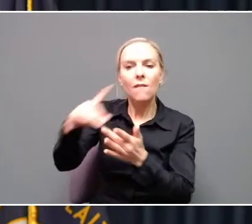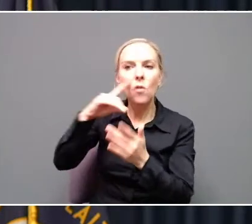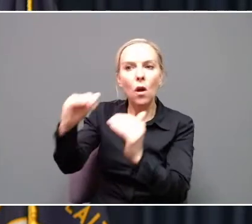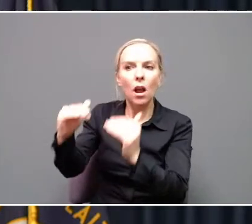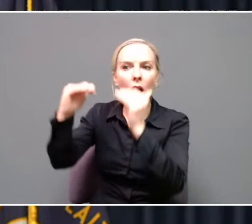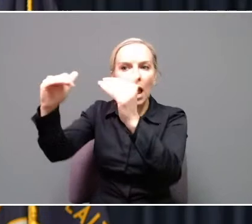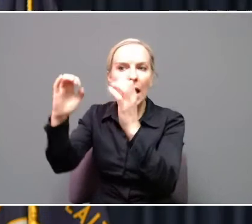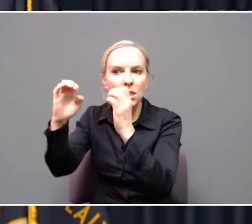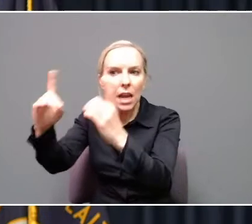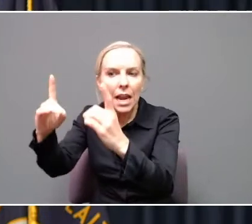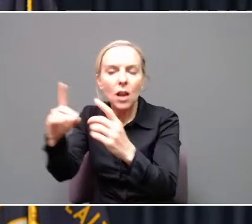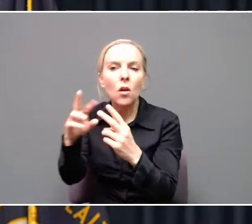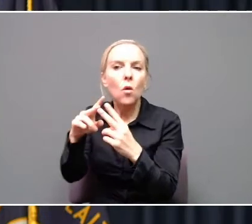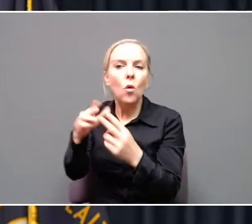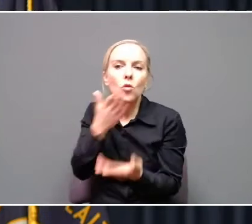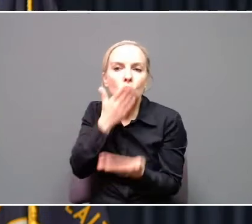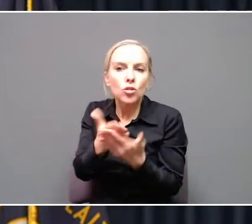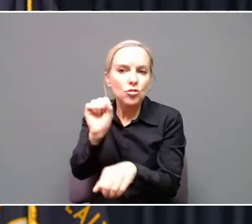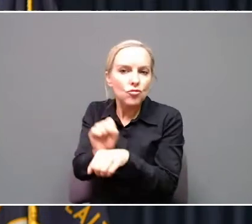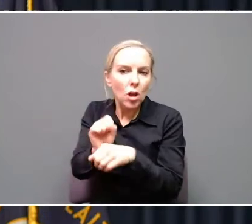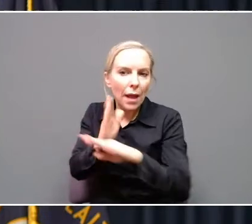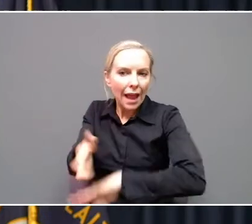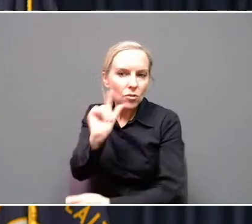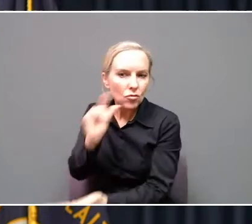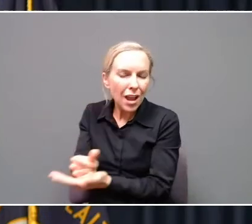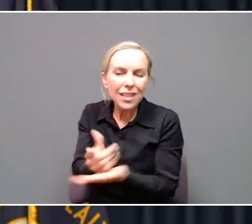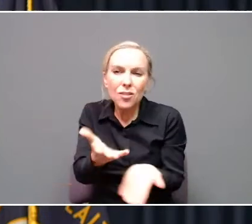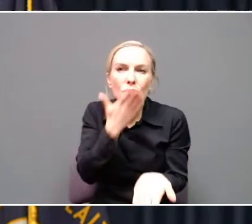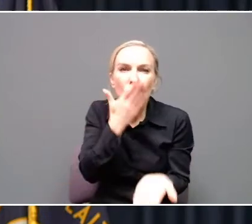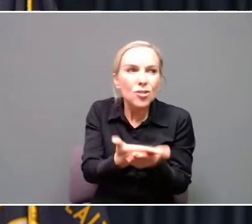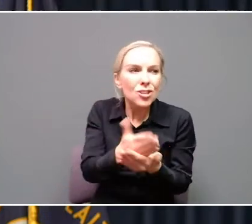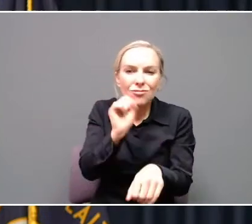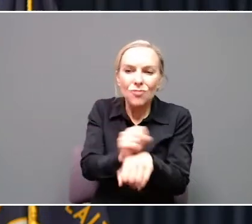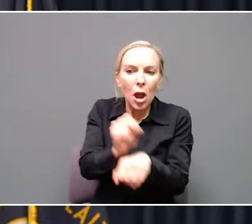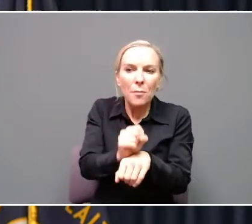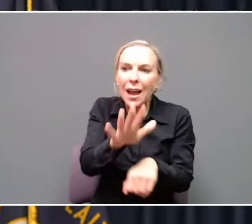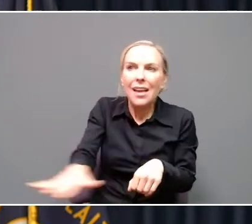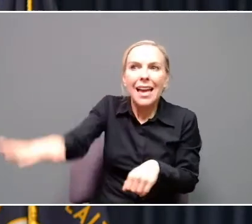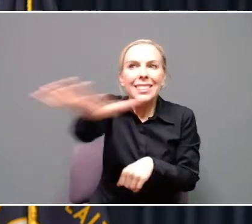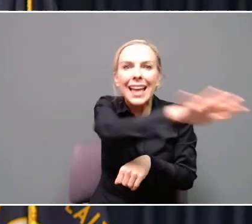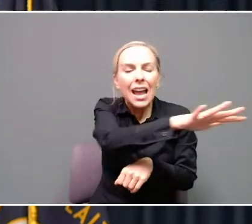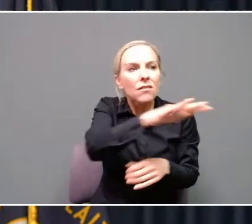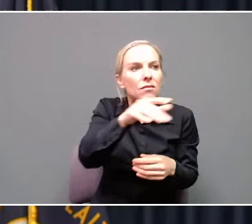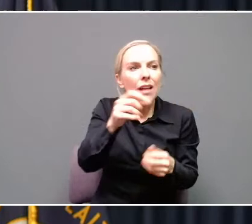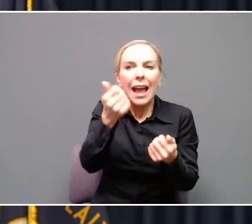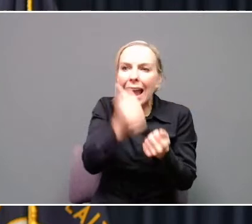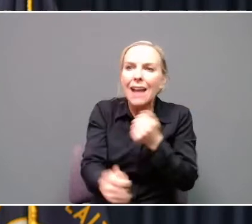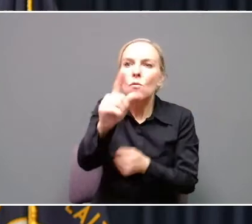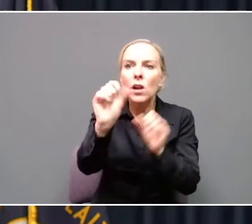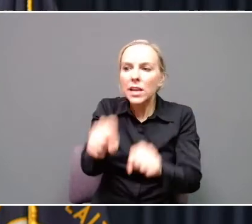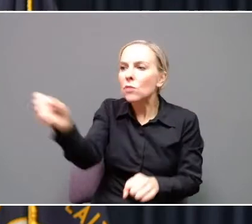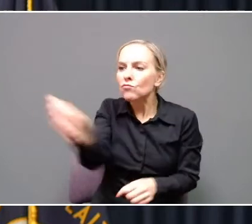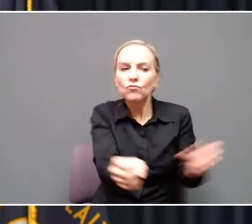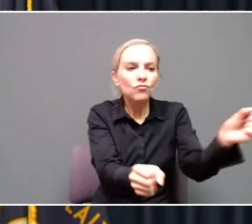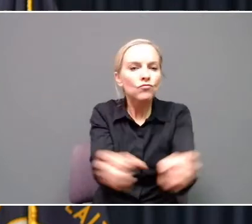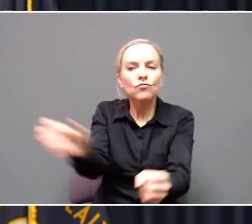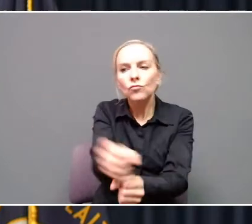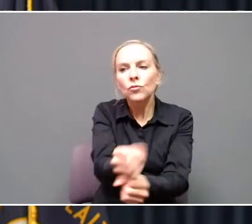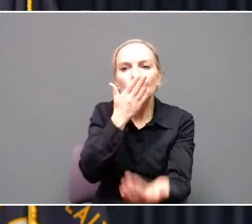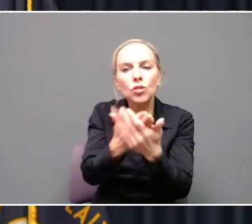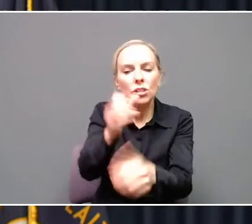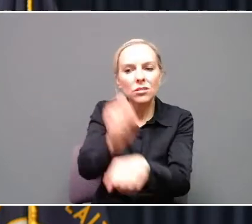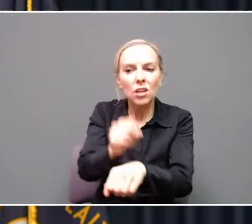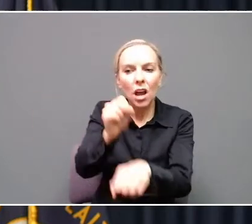there available for everybody. Let's try to put everybody in one of those good jobs and not simply try to kick people when they're